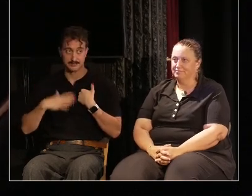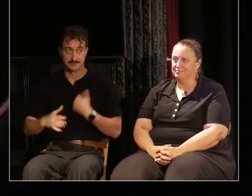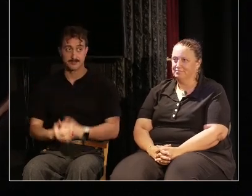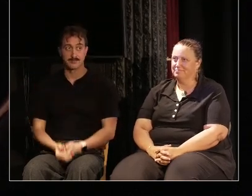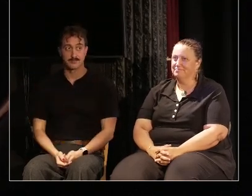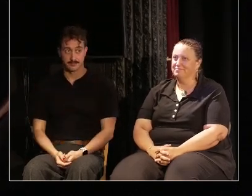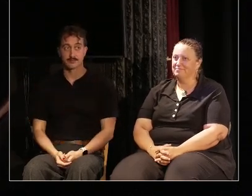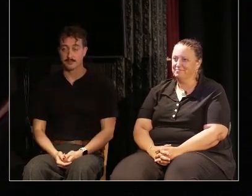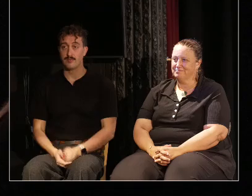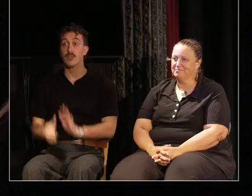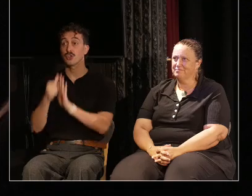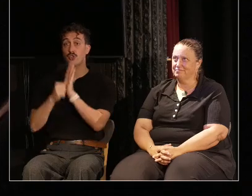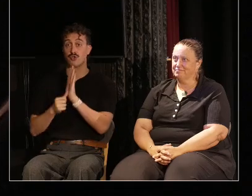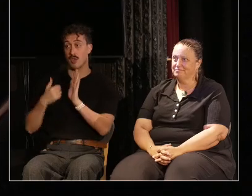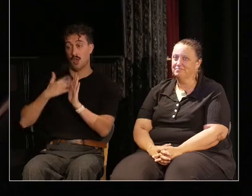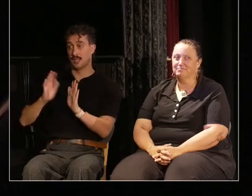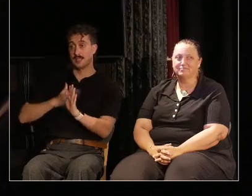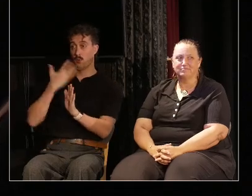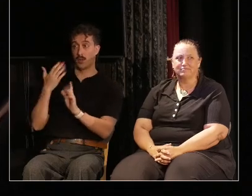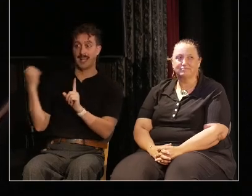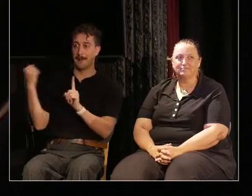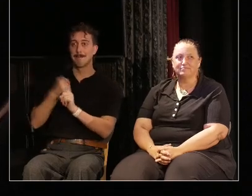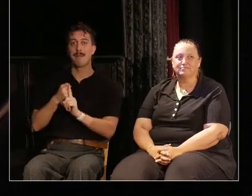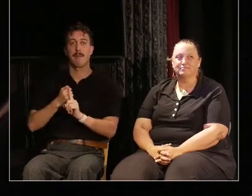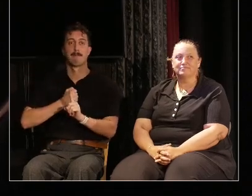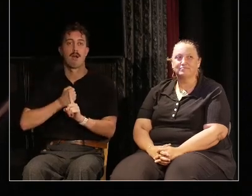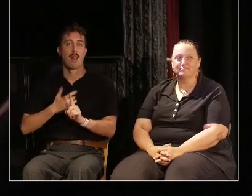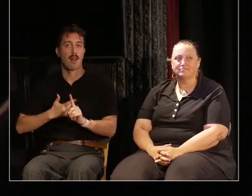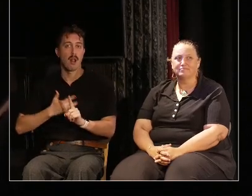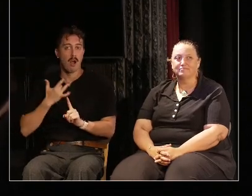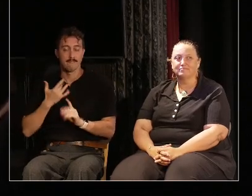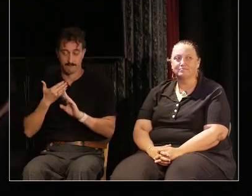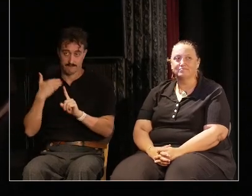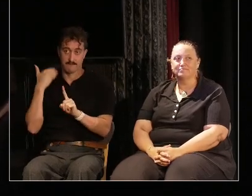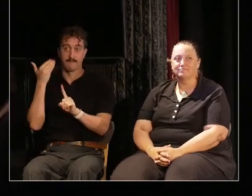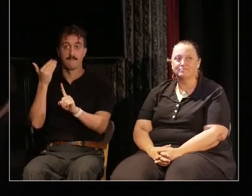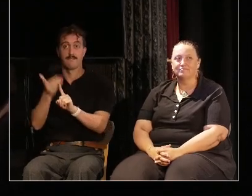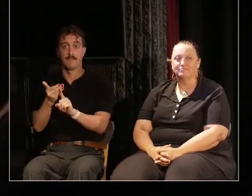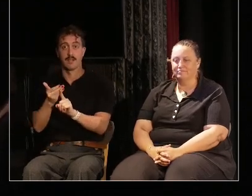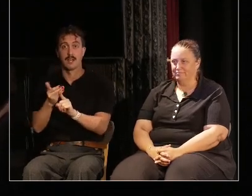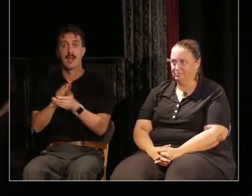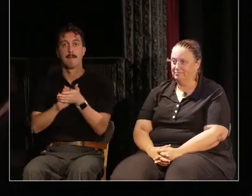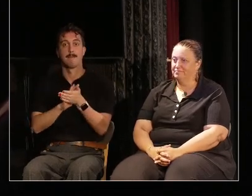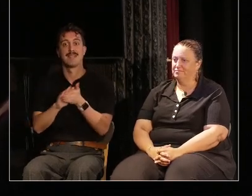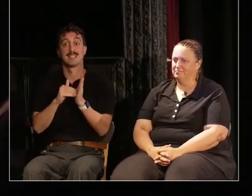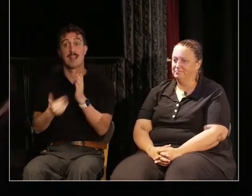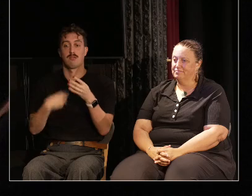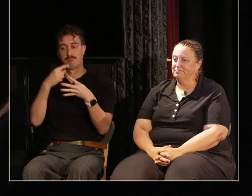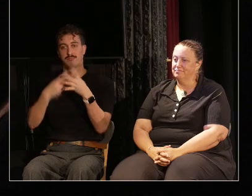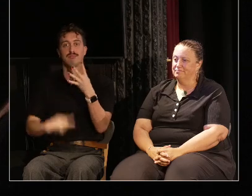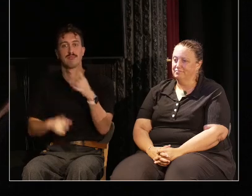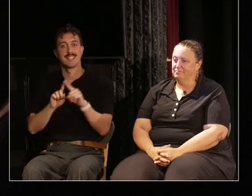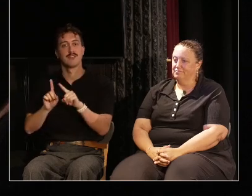This unwanted surgery has impacted my life and it resulted in a range of medical conditions.